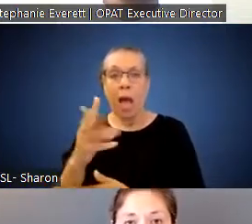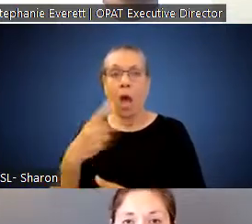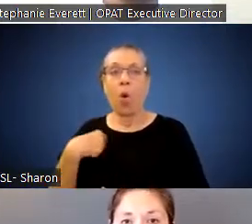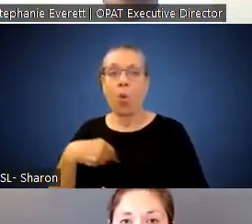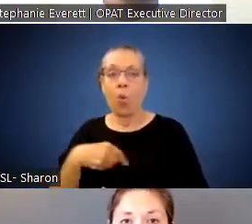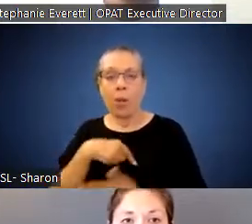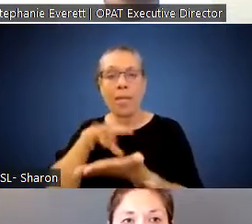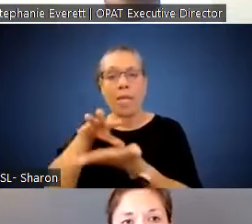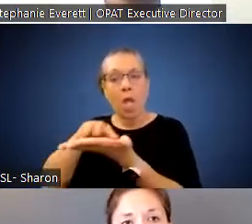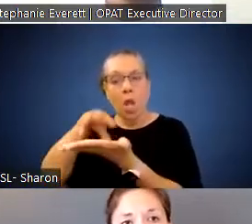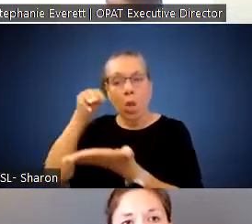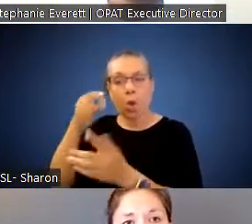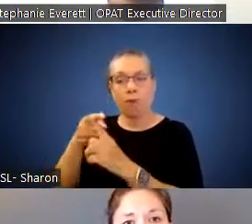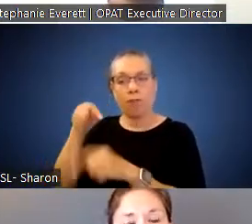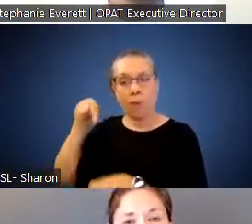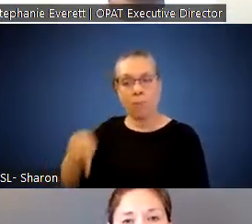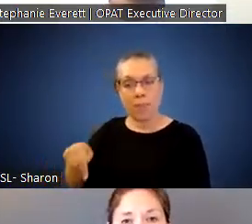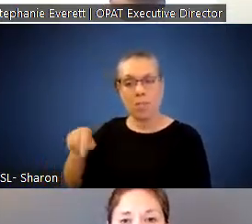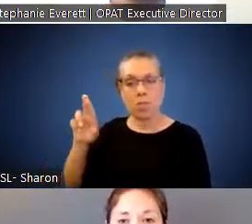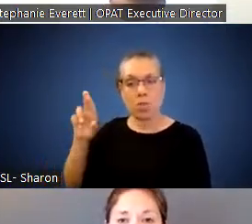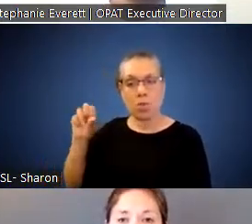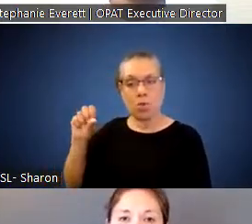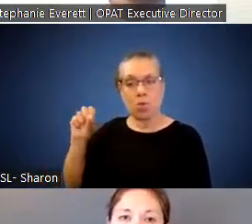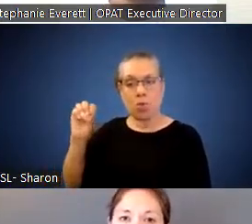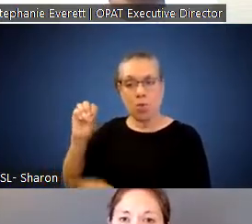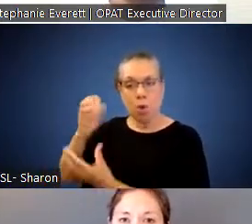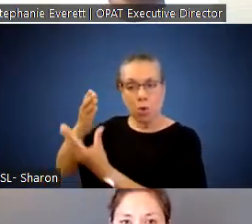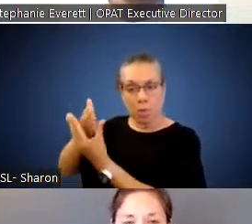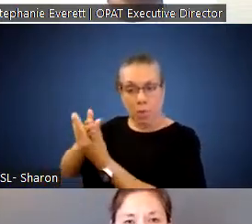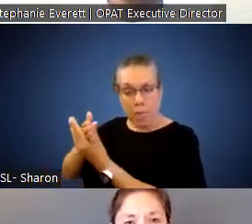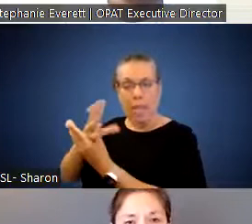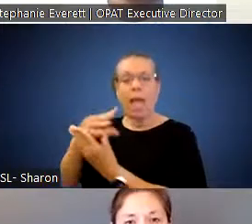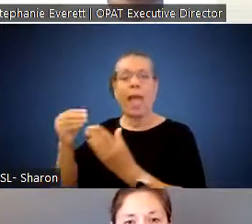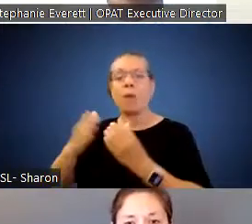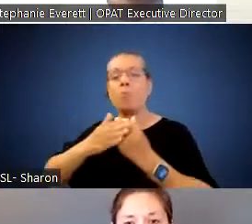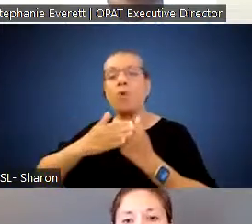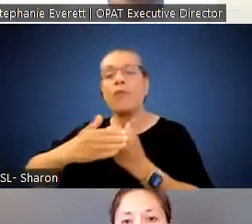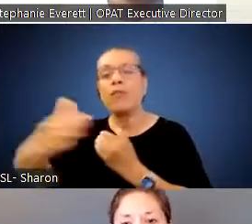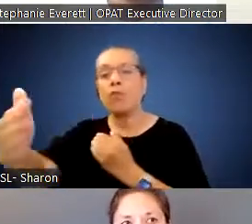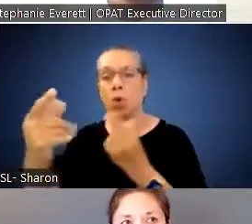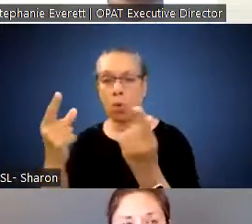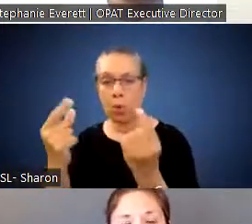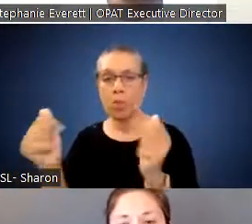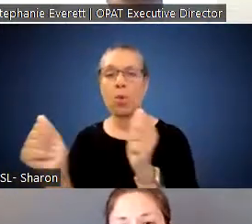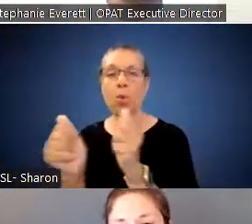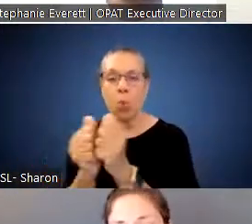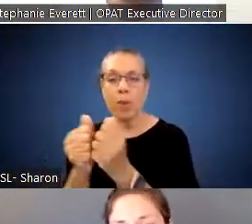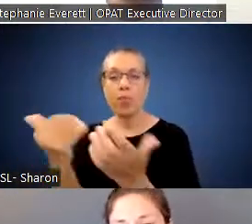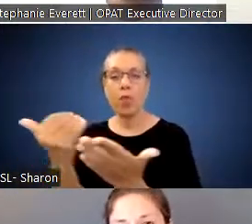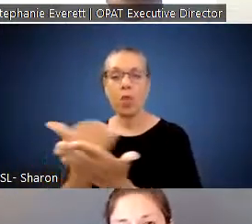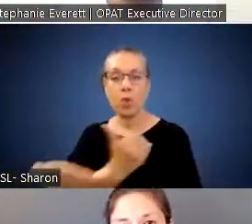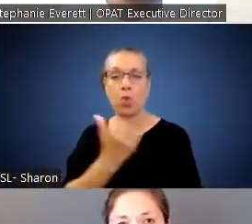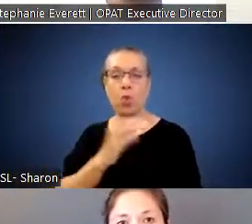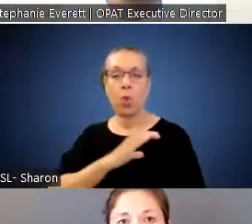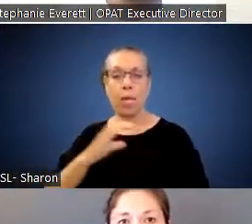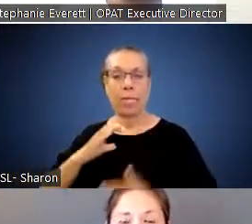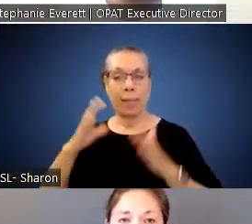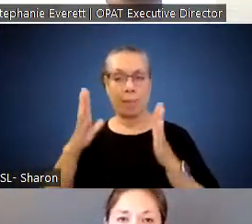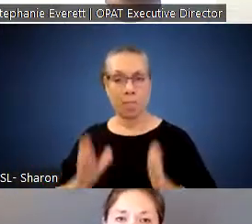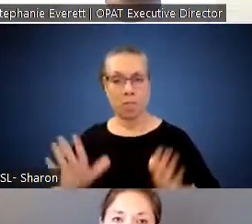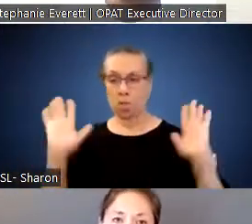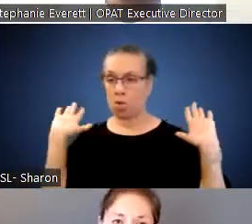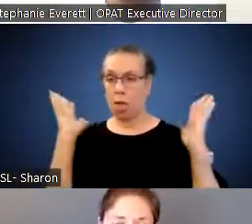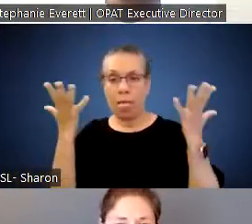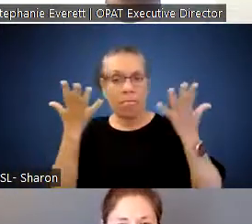learn from this and how we look at this as we move forward with the new commissioner. So I will leave it there, and